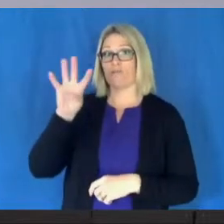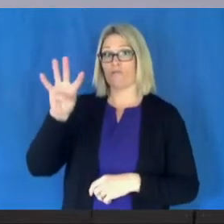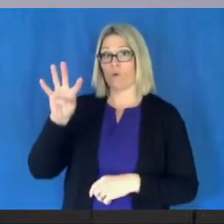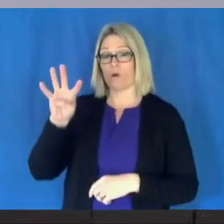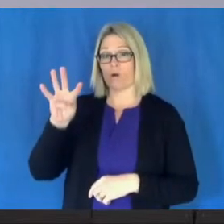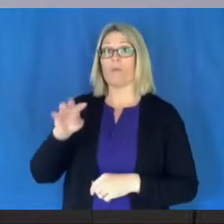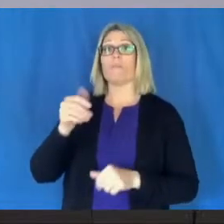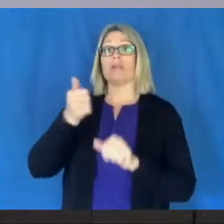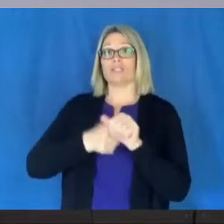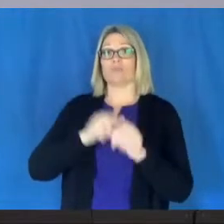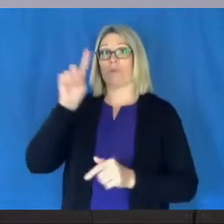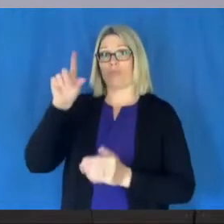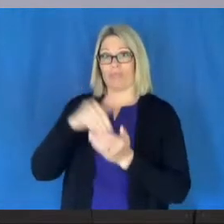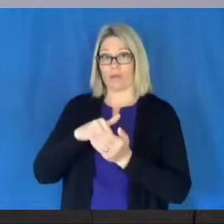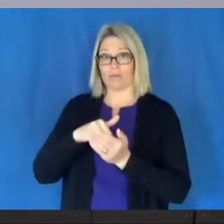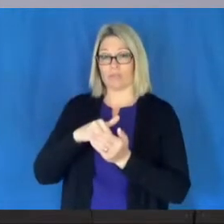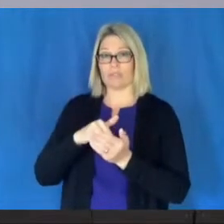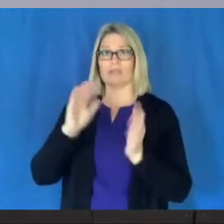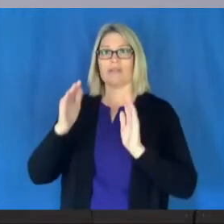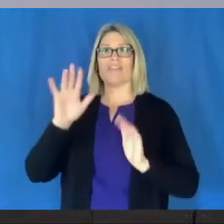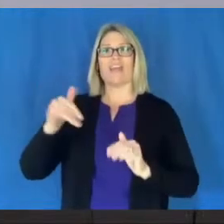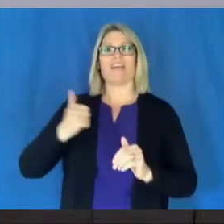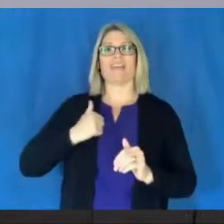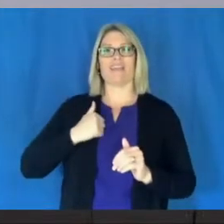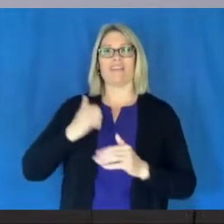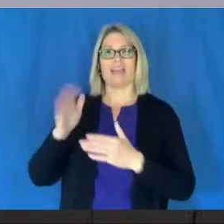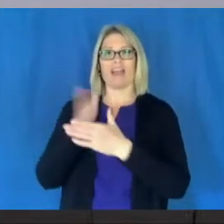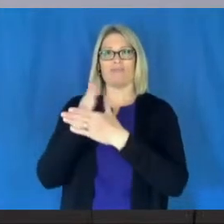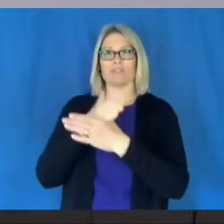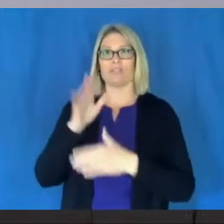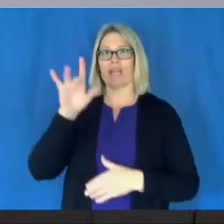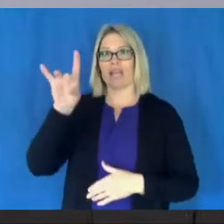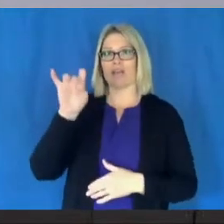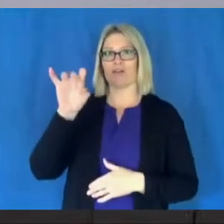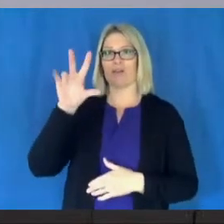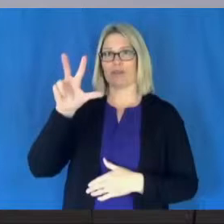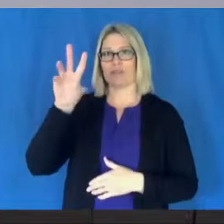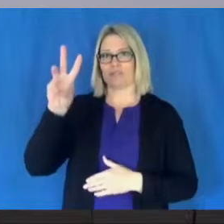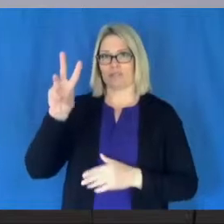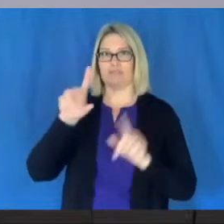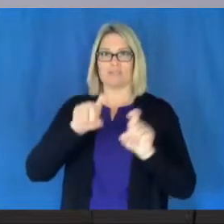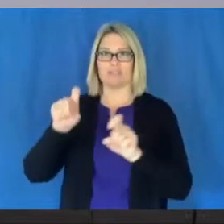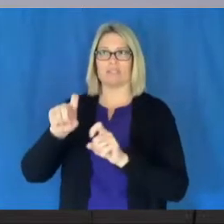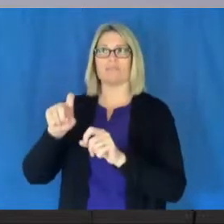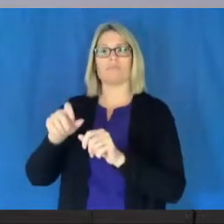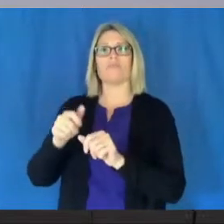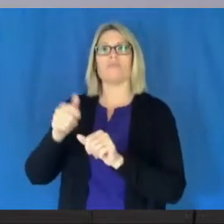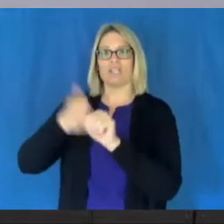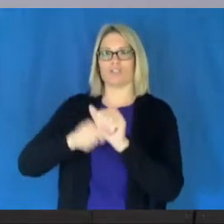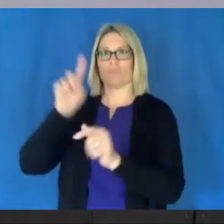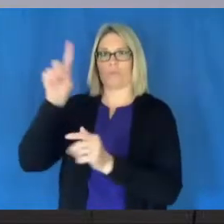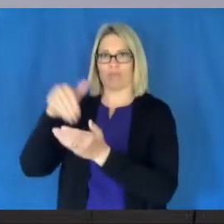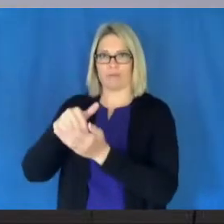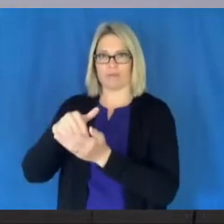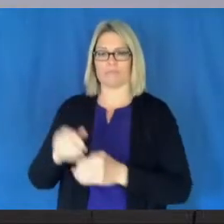1,000 population compared to the Canadian average of 836 tests per 1,000. In the past week,